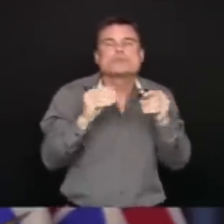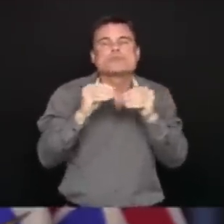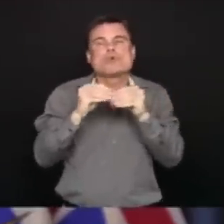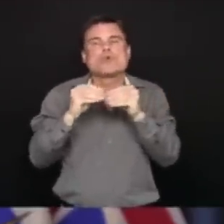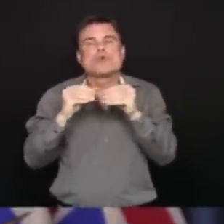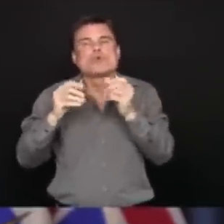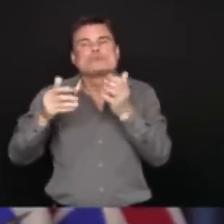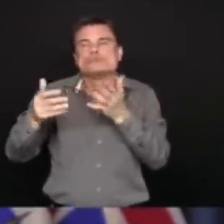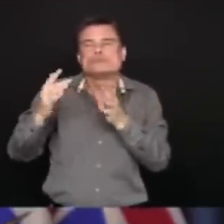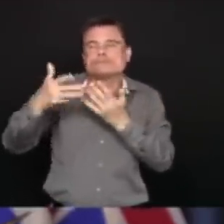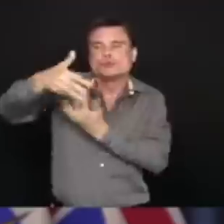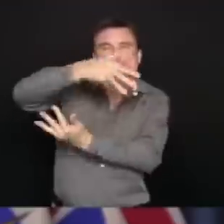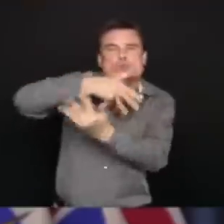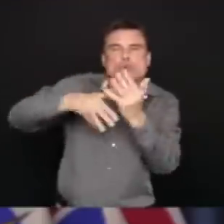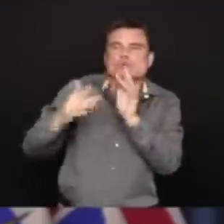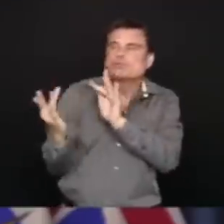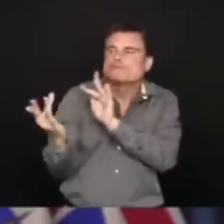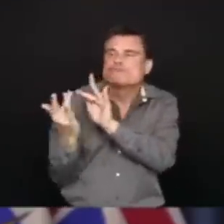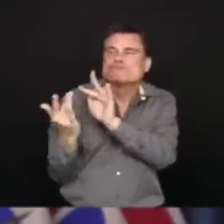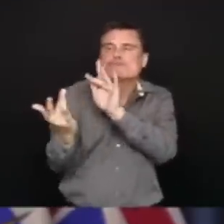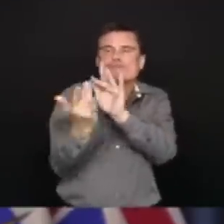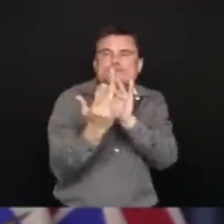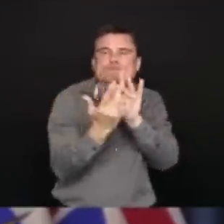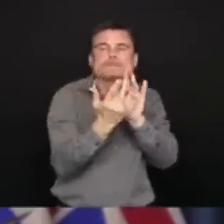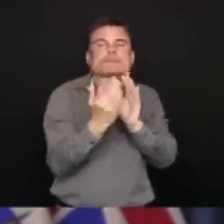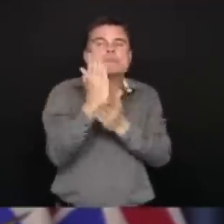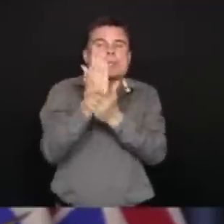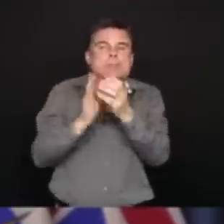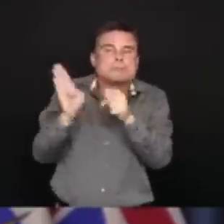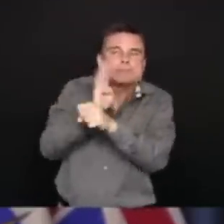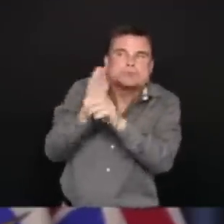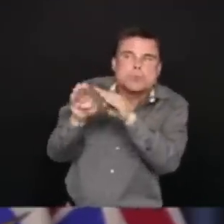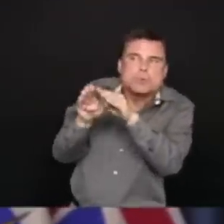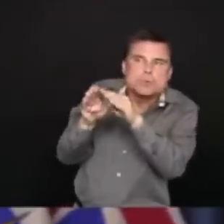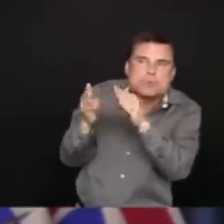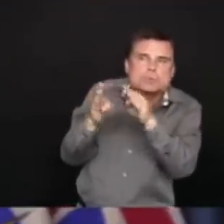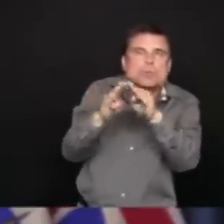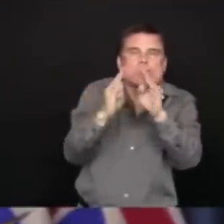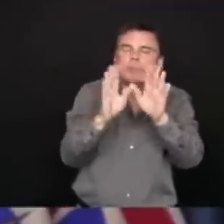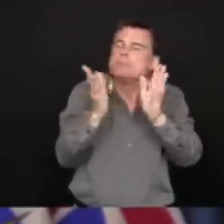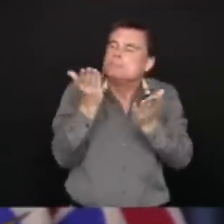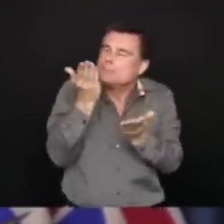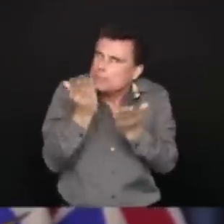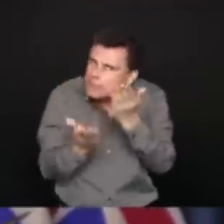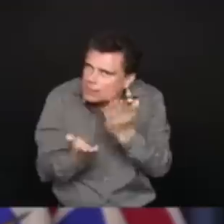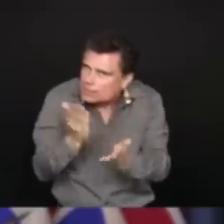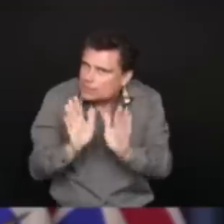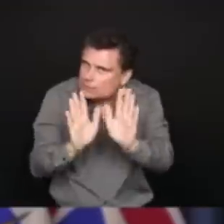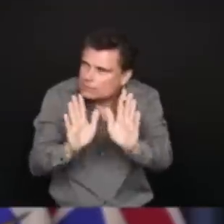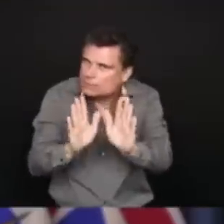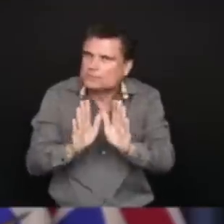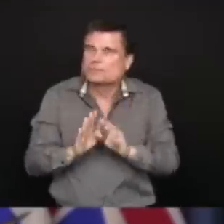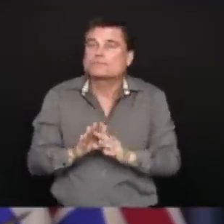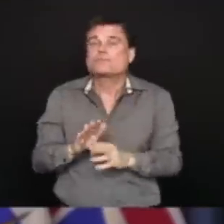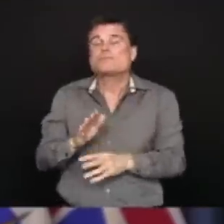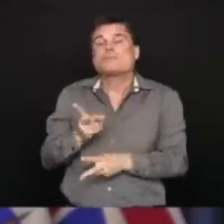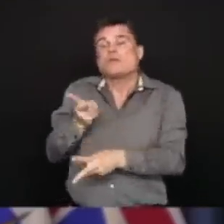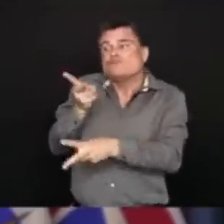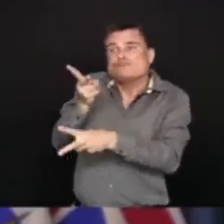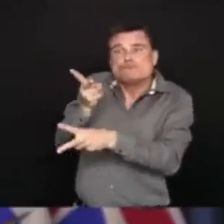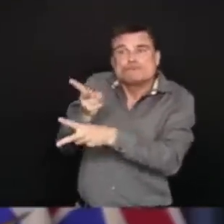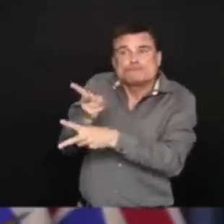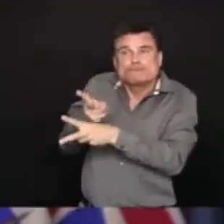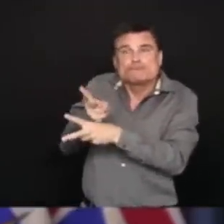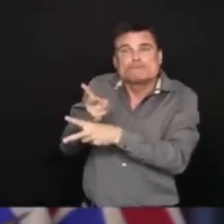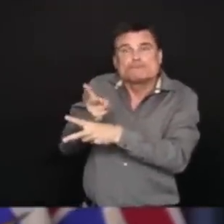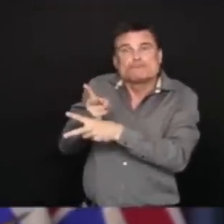healthcare system. So the new normal will, however, be a modification of some of the things that we continue to need to